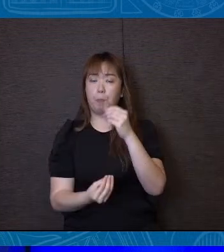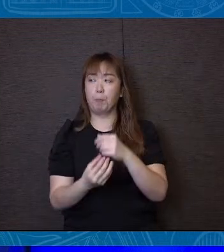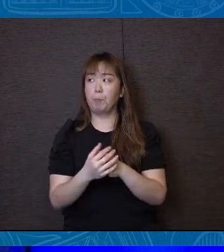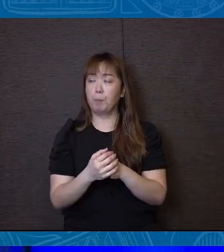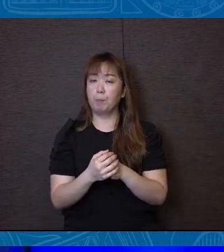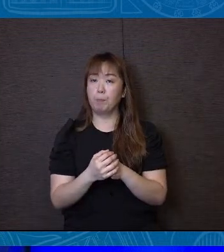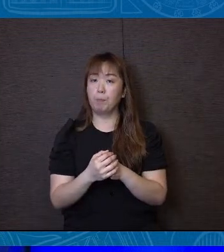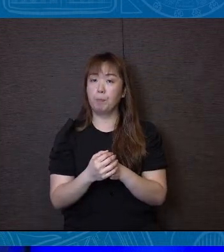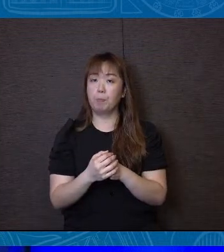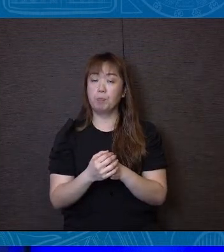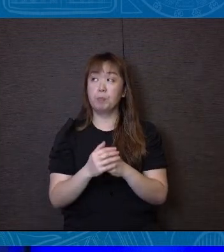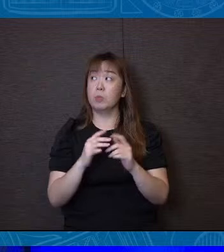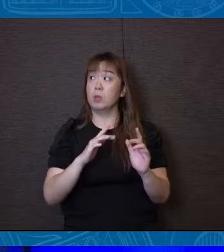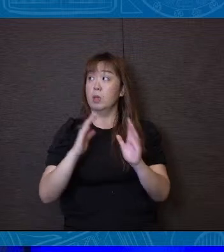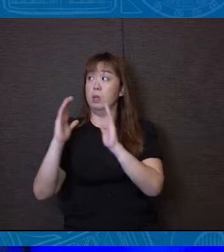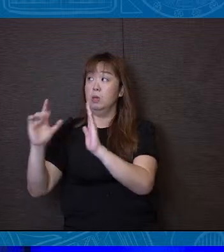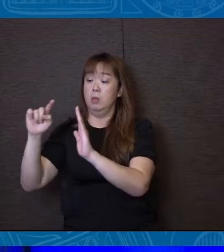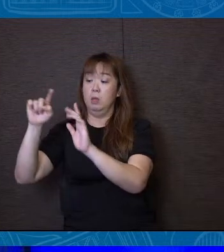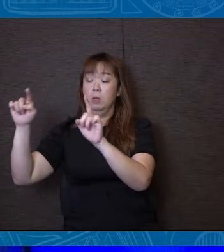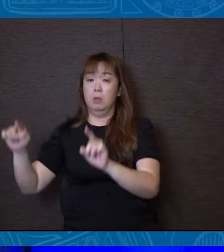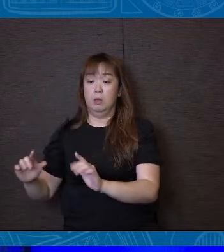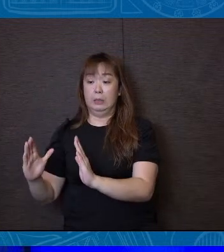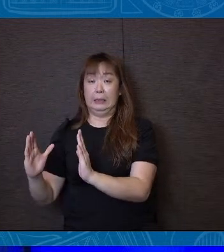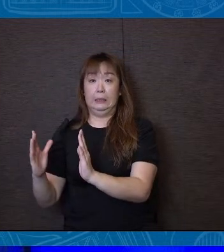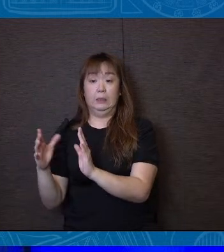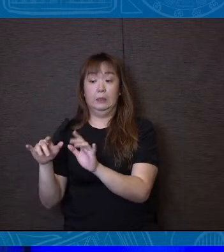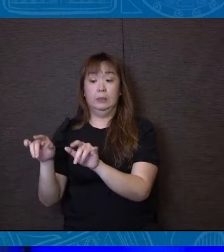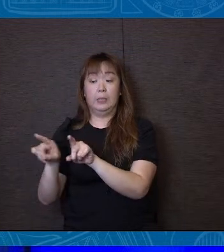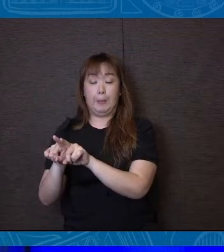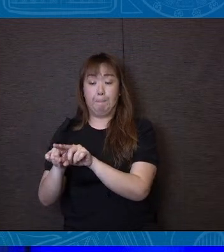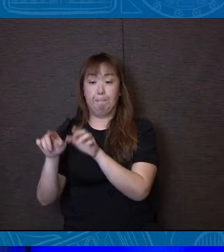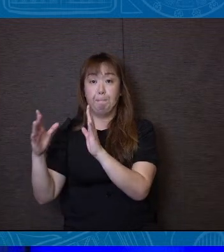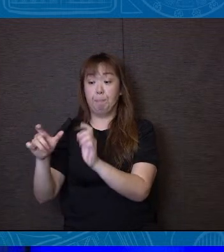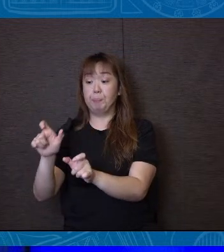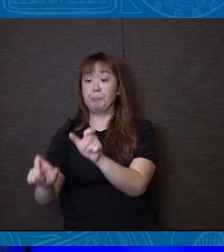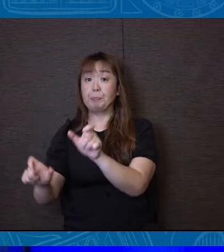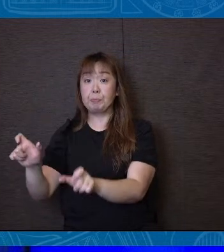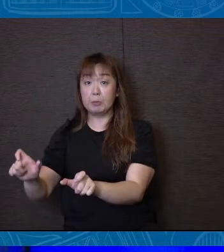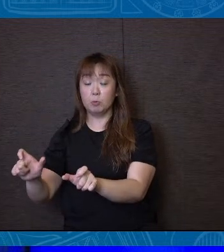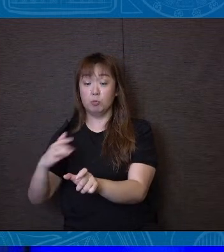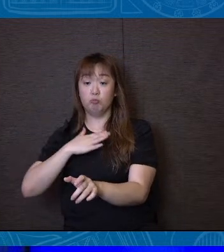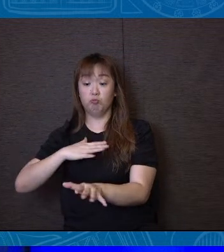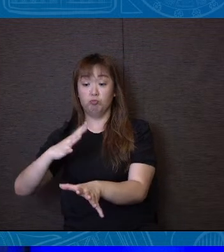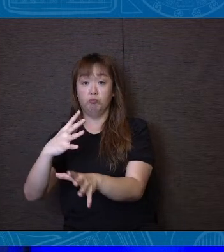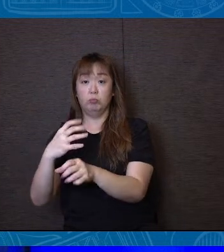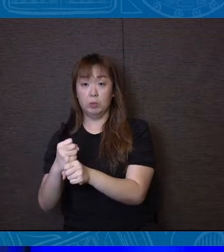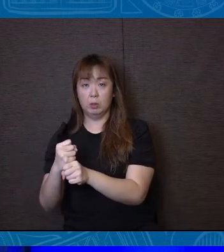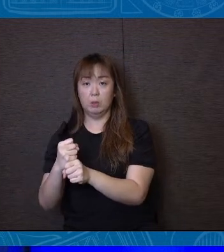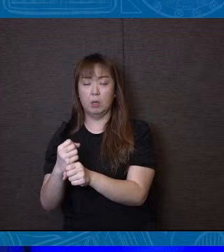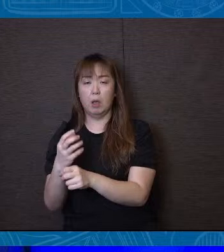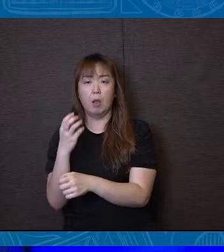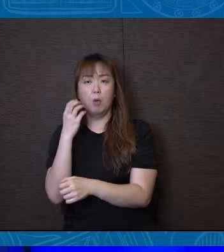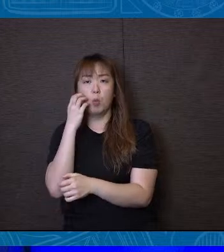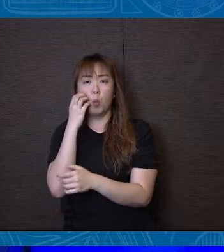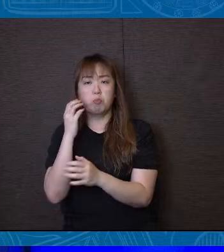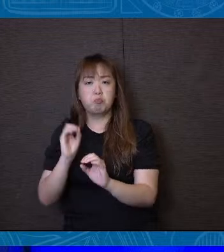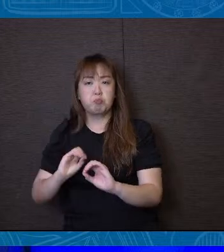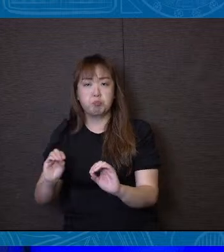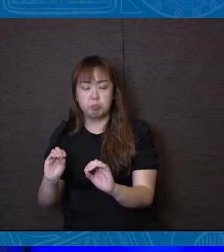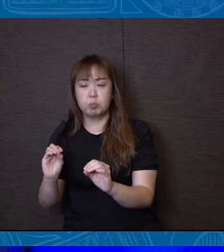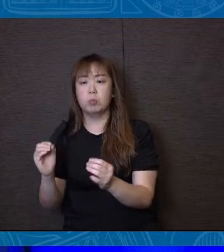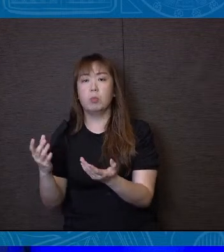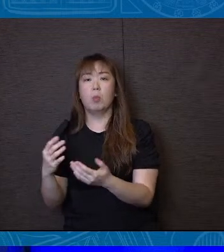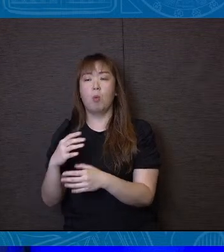same goes for the yellow one. If we want the people at the last mile, they might not have like smartphones, they might have only the feature